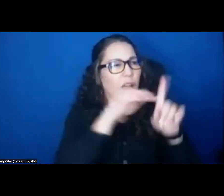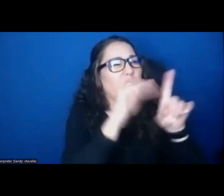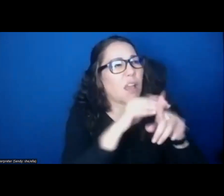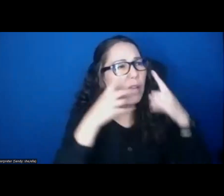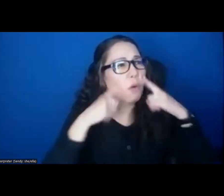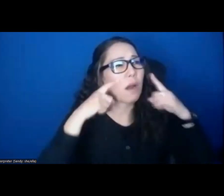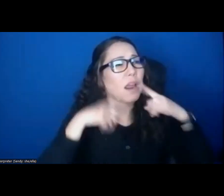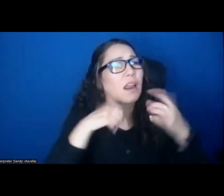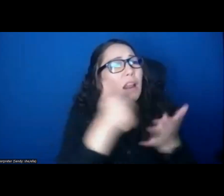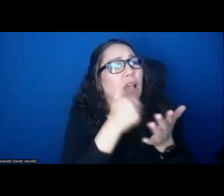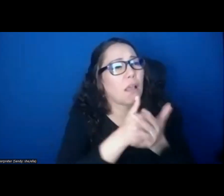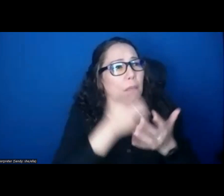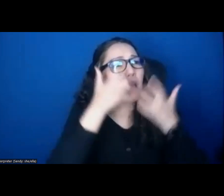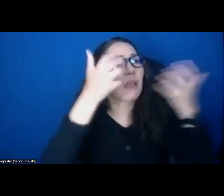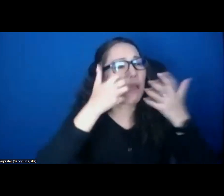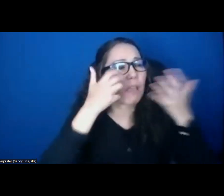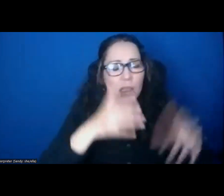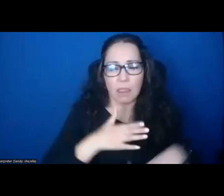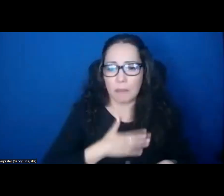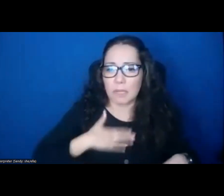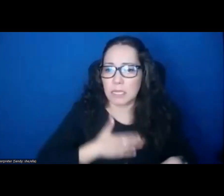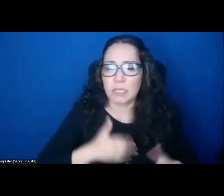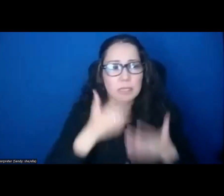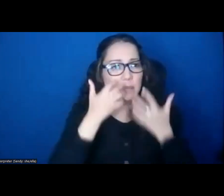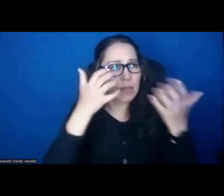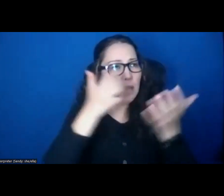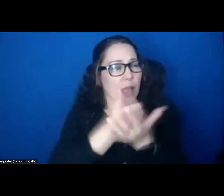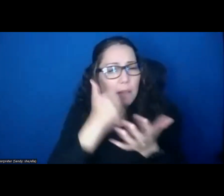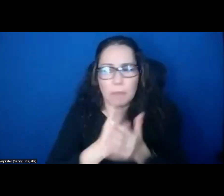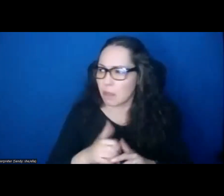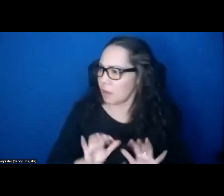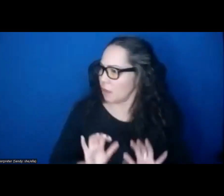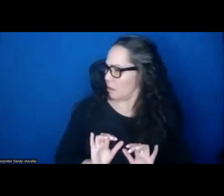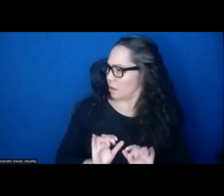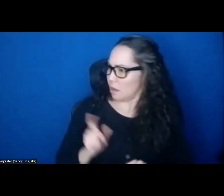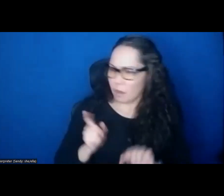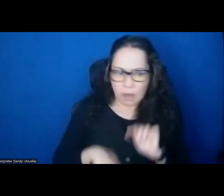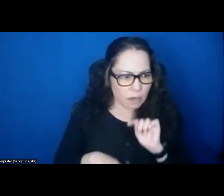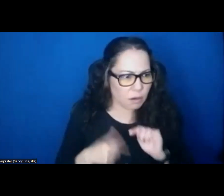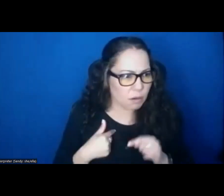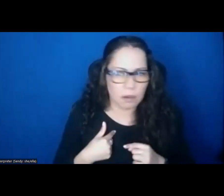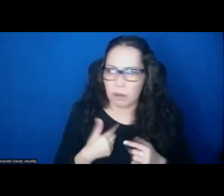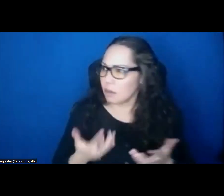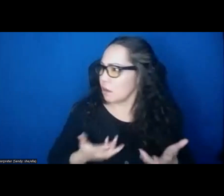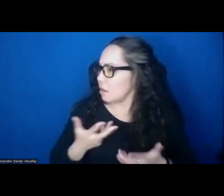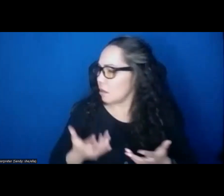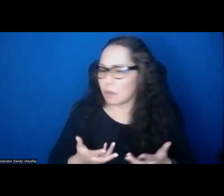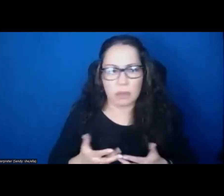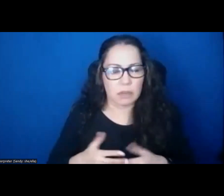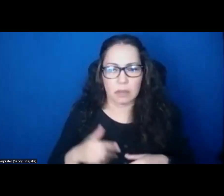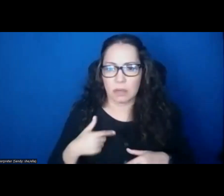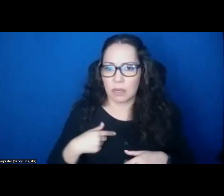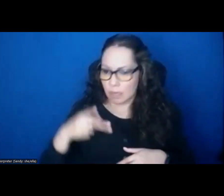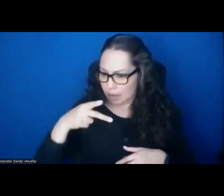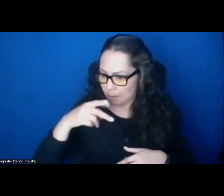Help me. Can you please help me? But I couldn't. You know, even in head to toe NIOSH approved PPE,